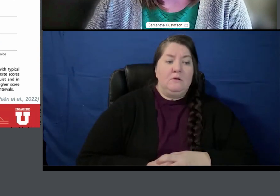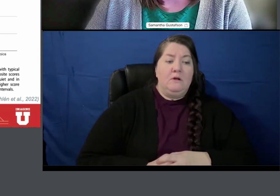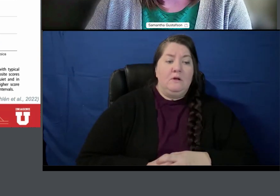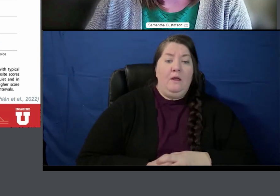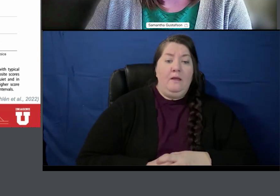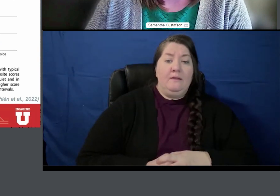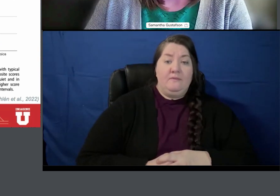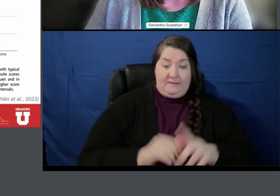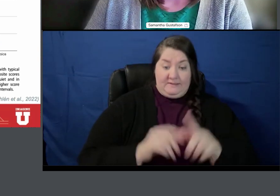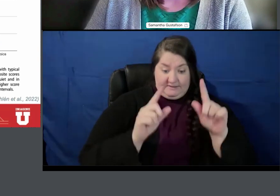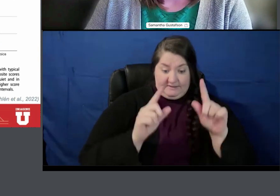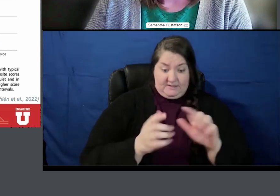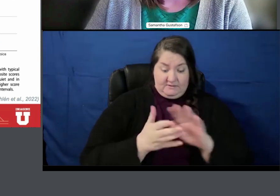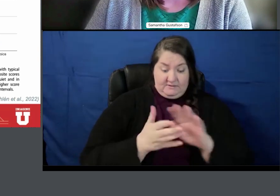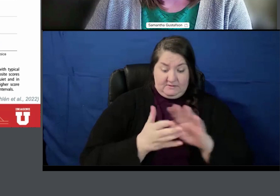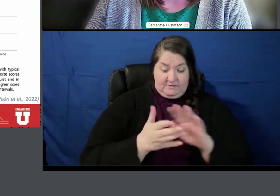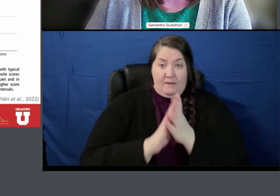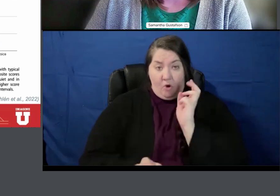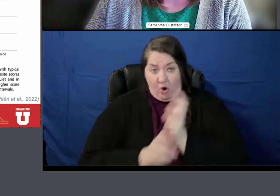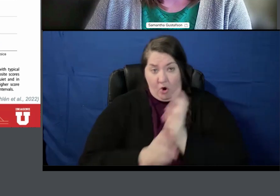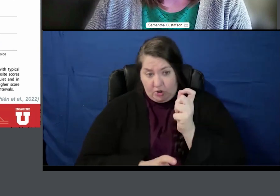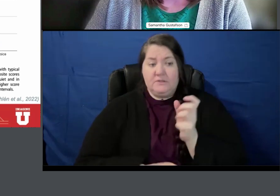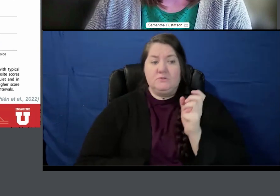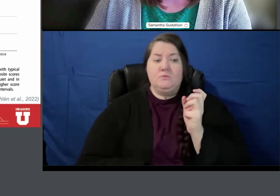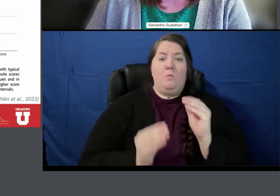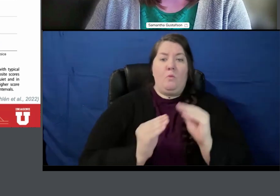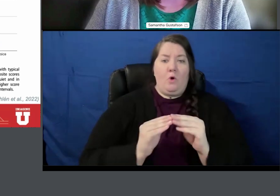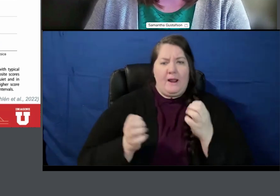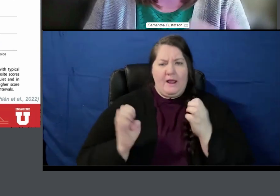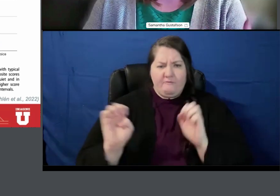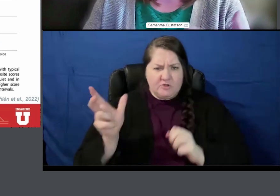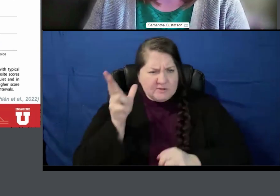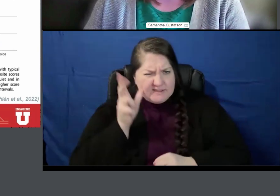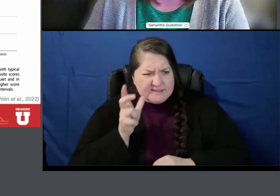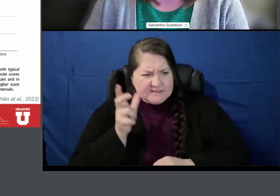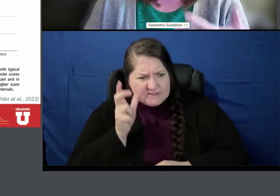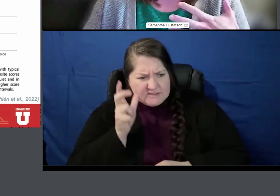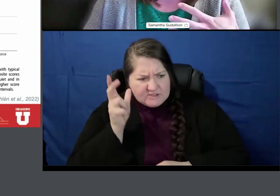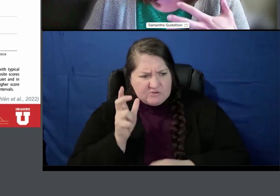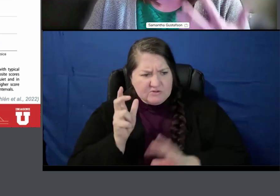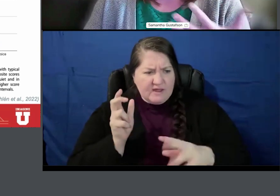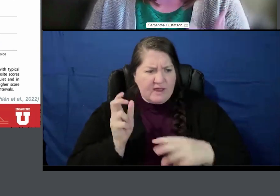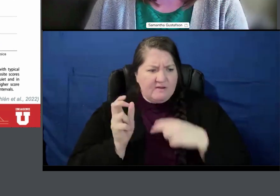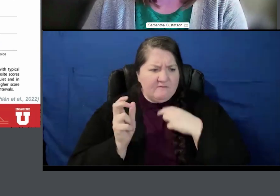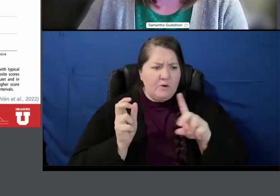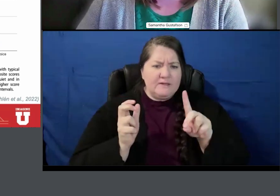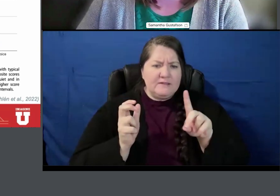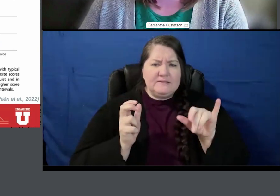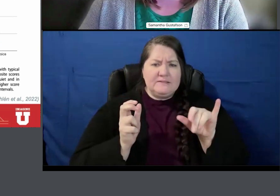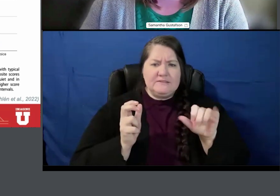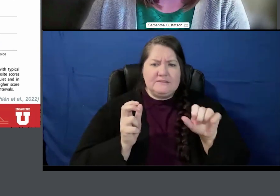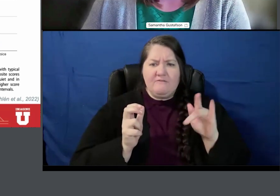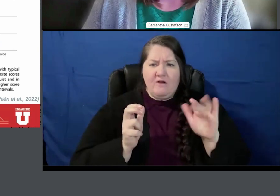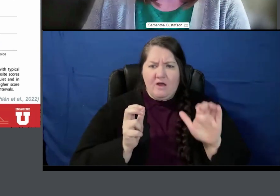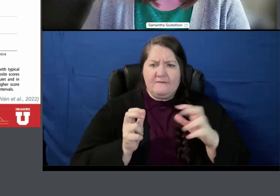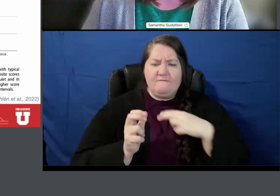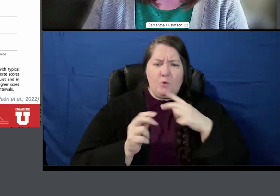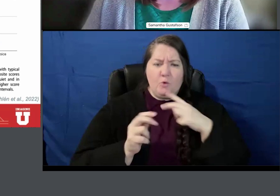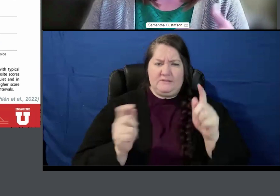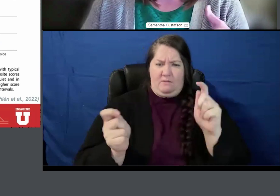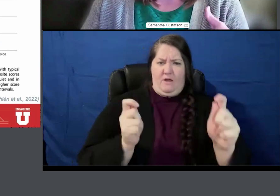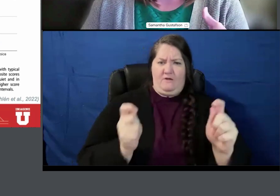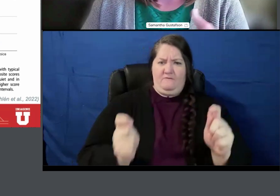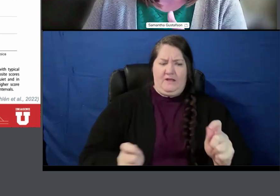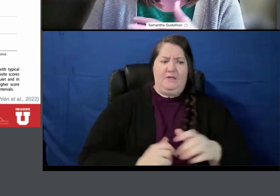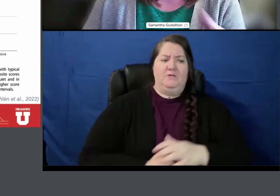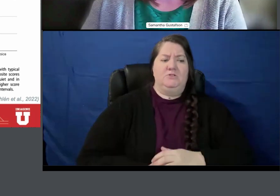got harder, it became more effortful to listen to that dysphonic voice, that those teacher modifications. So even